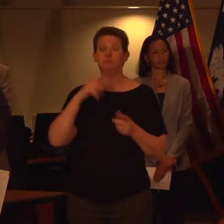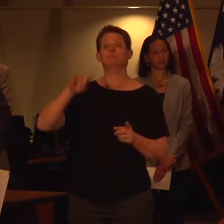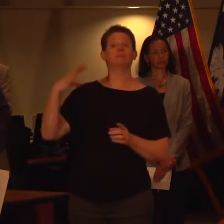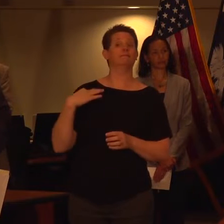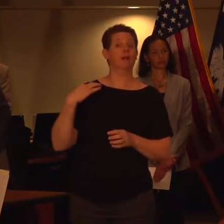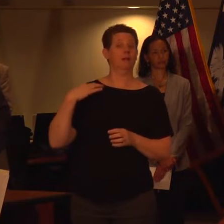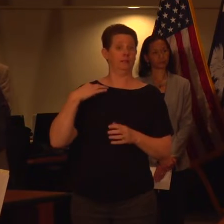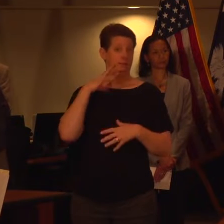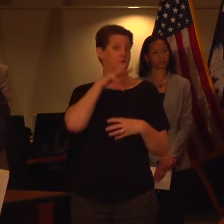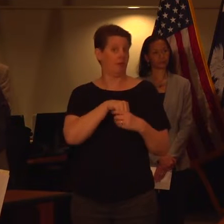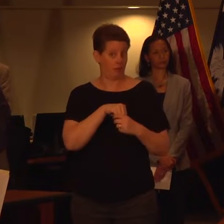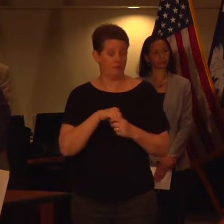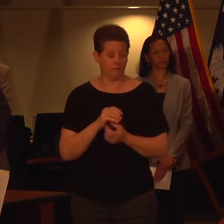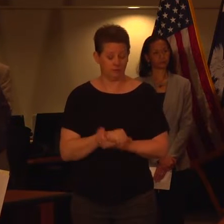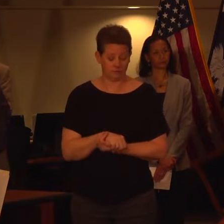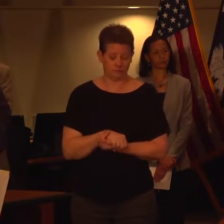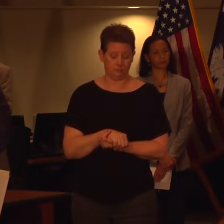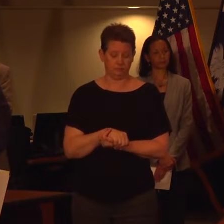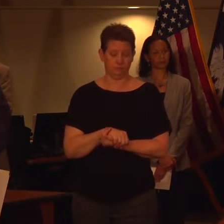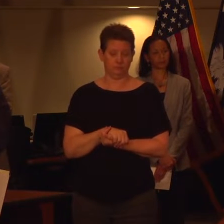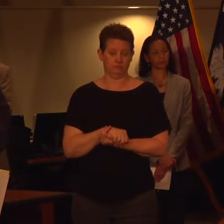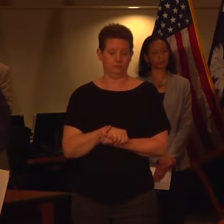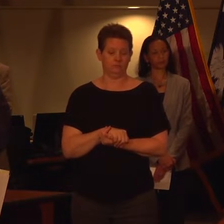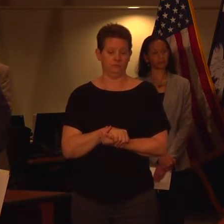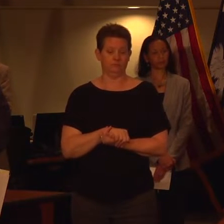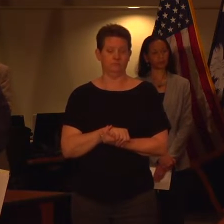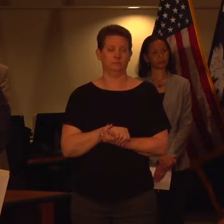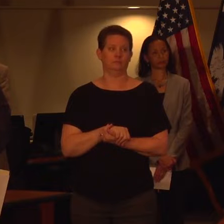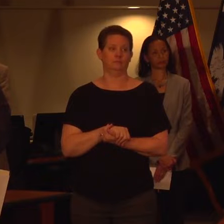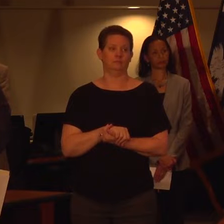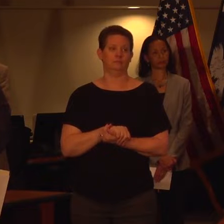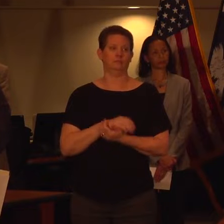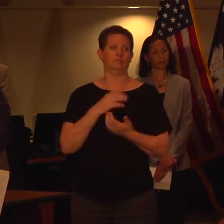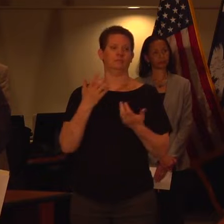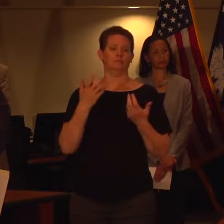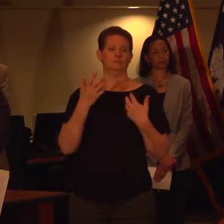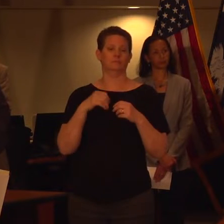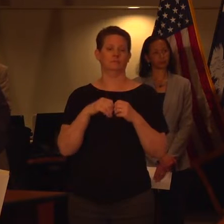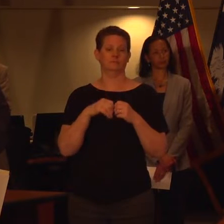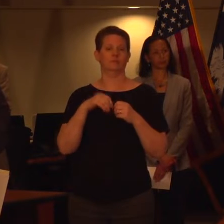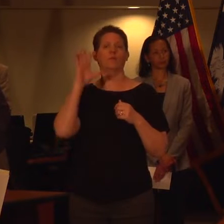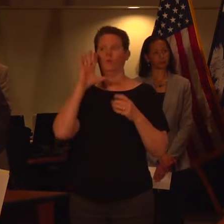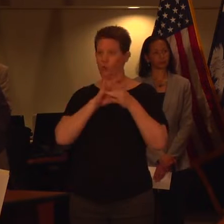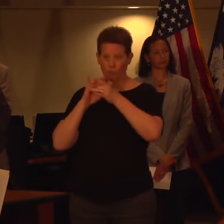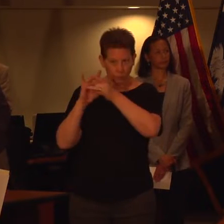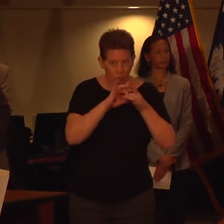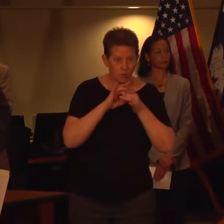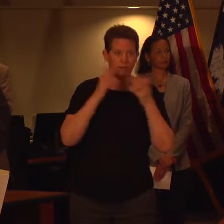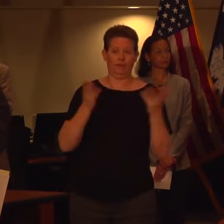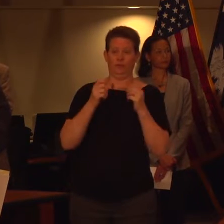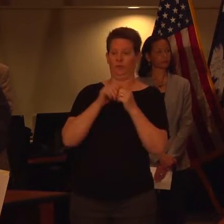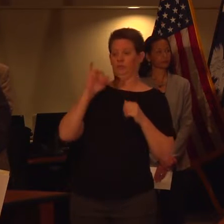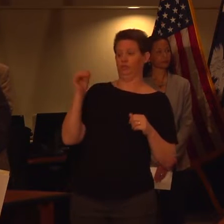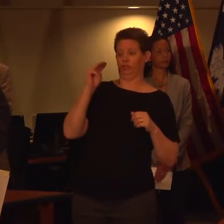volunteer organization. We'll have several meetings. They will be managed and coordinated by Mr.